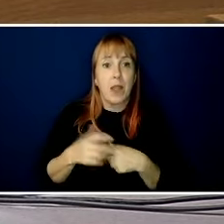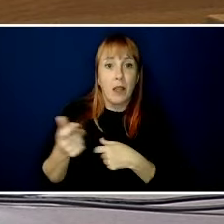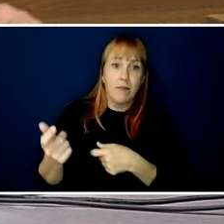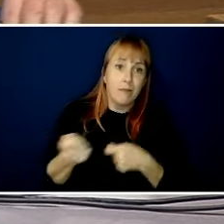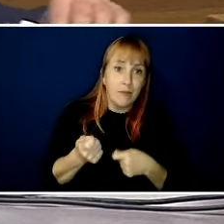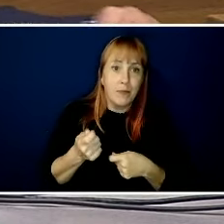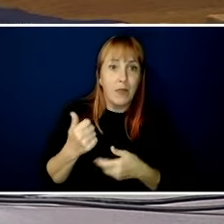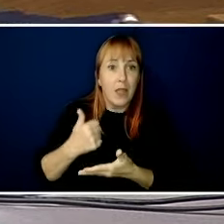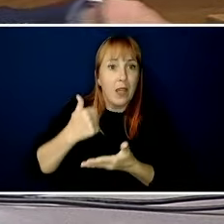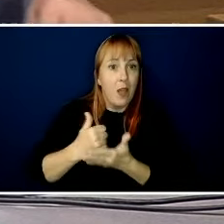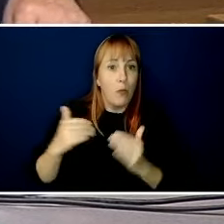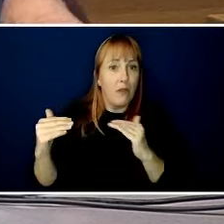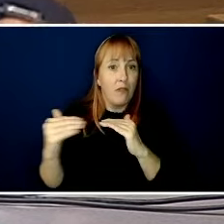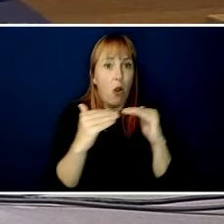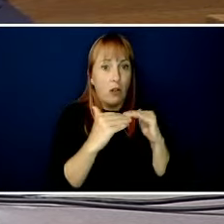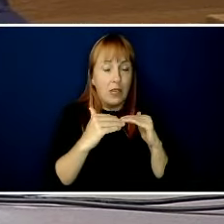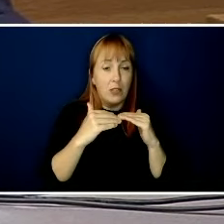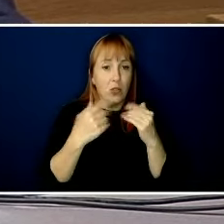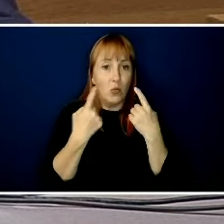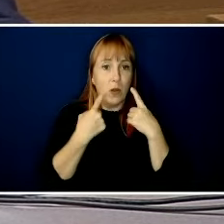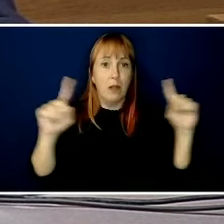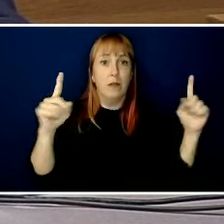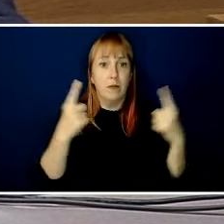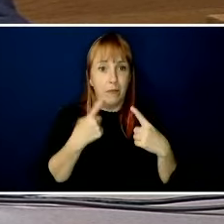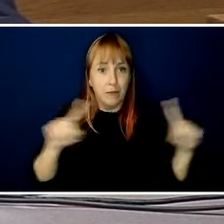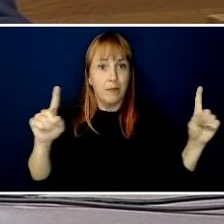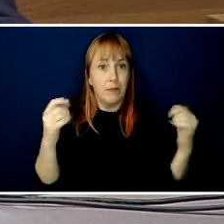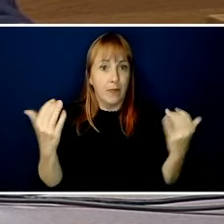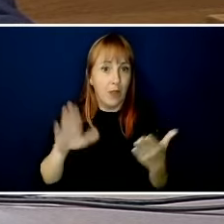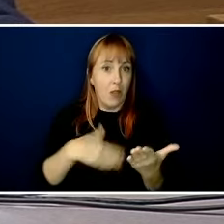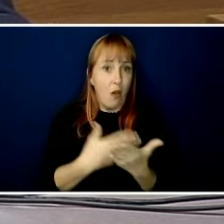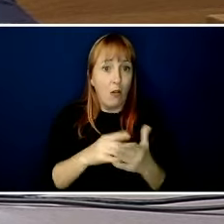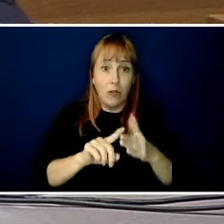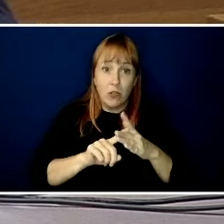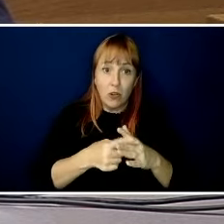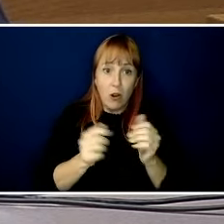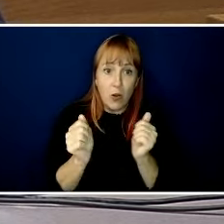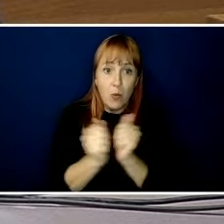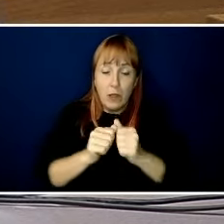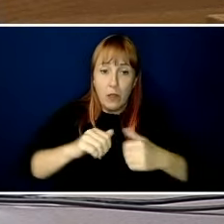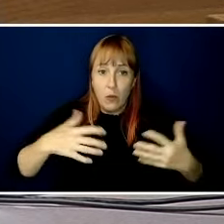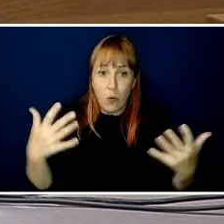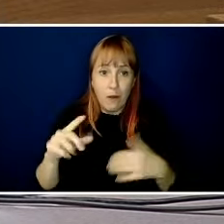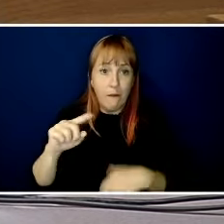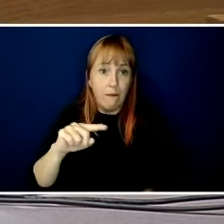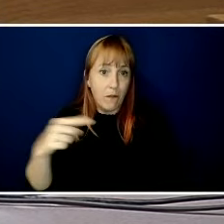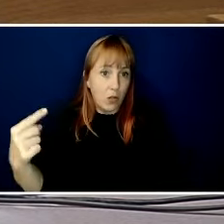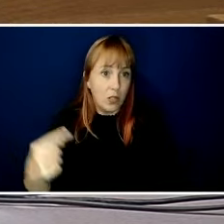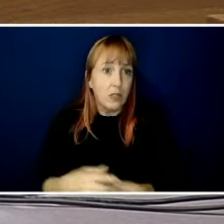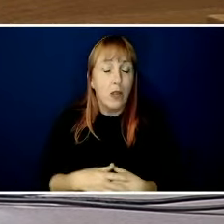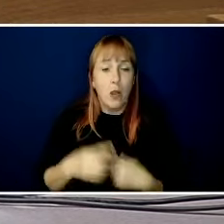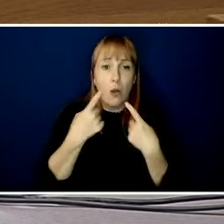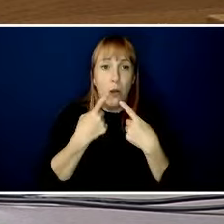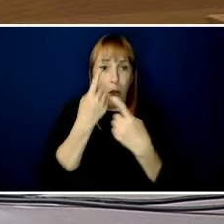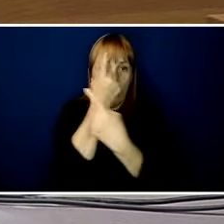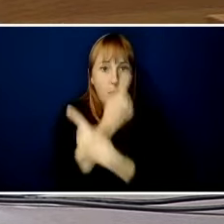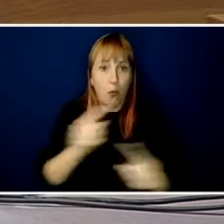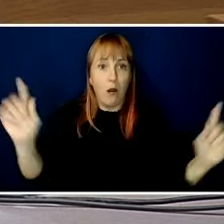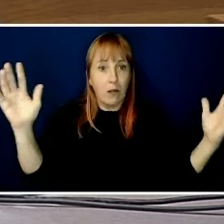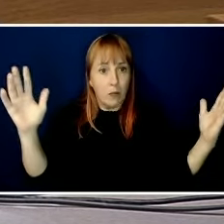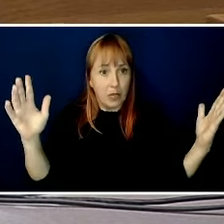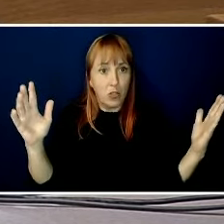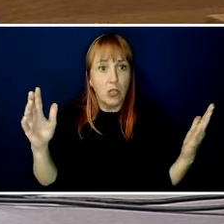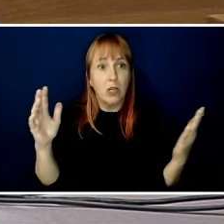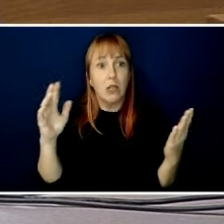my colleagues to do all of those. But we are going to start with a proclamation